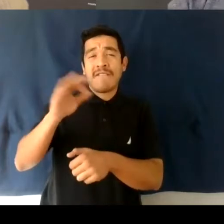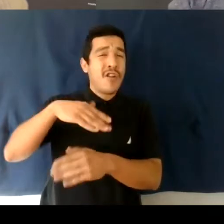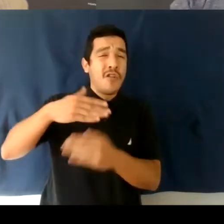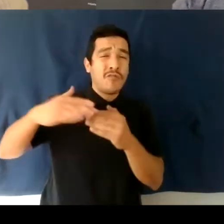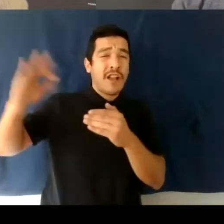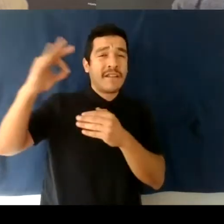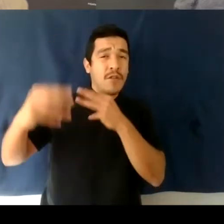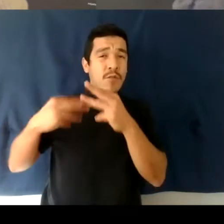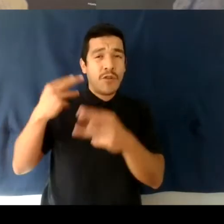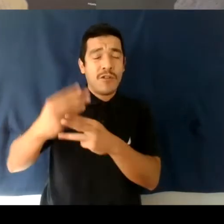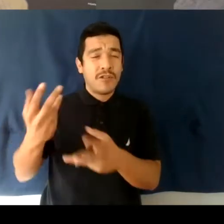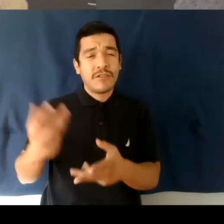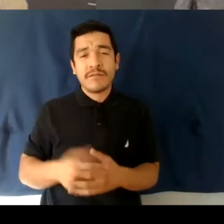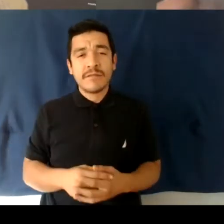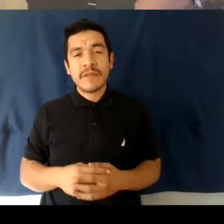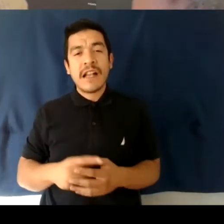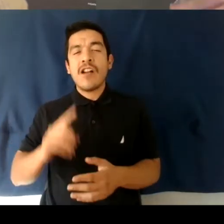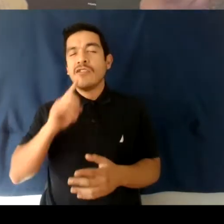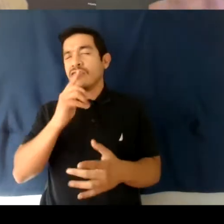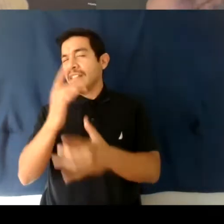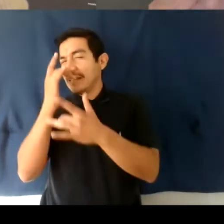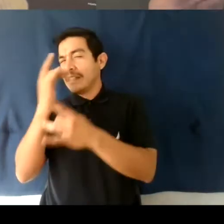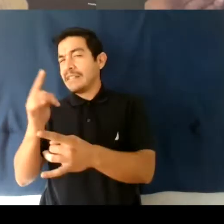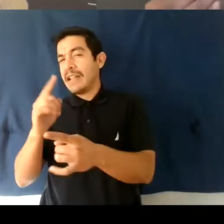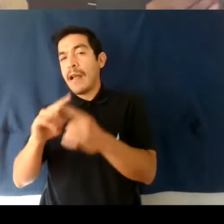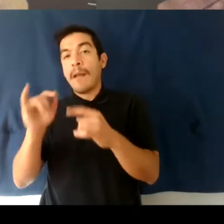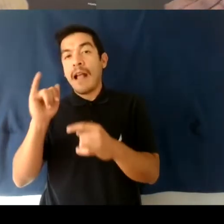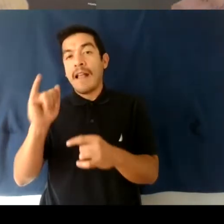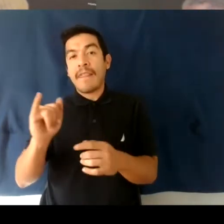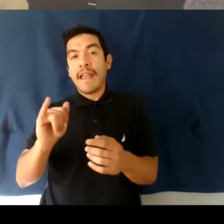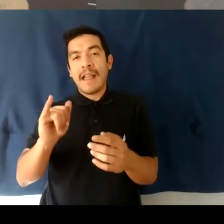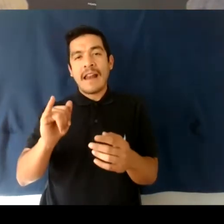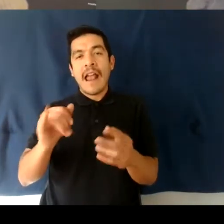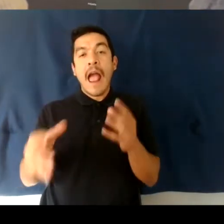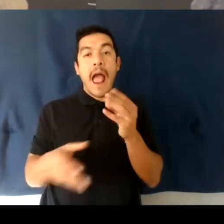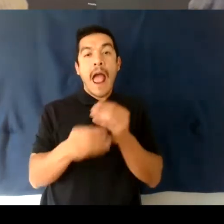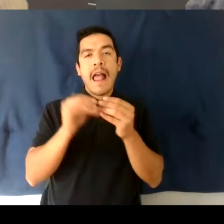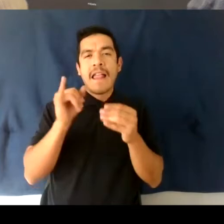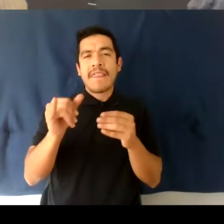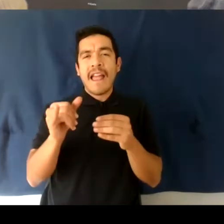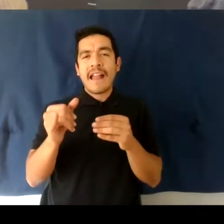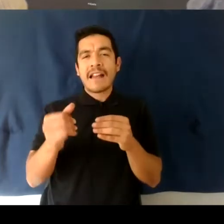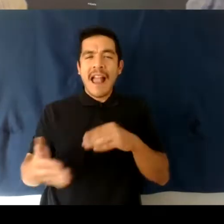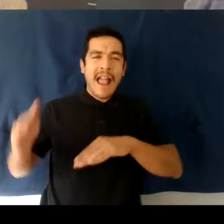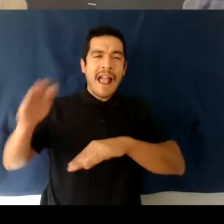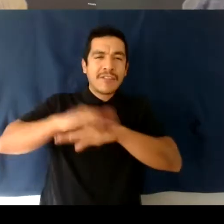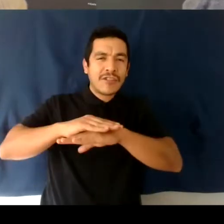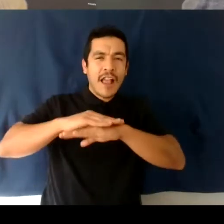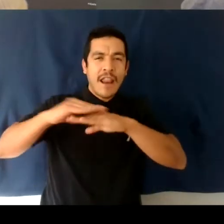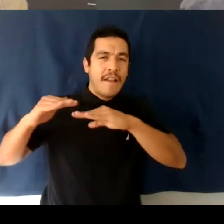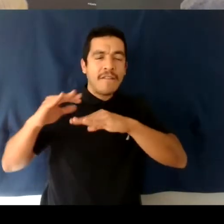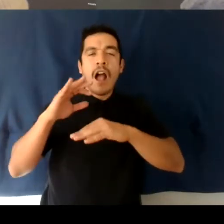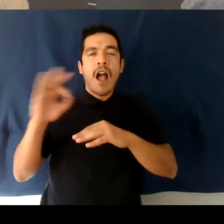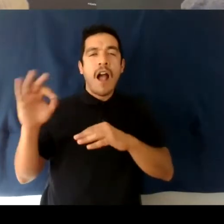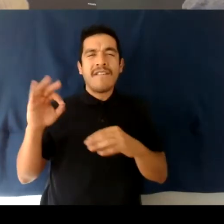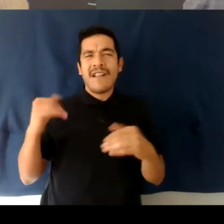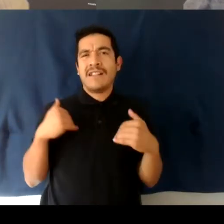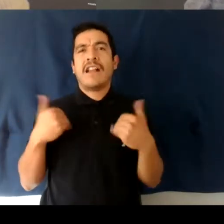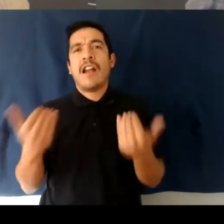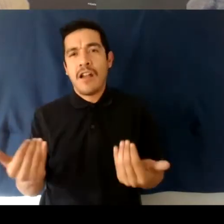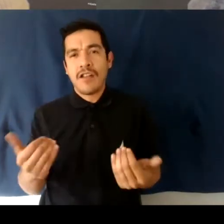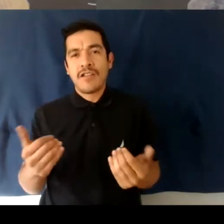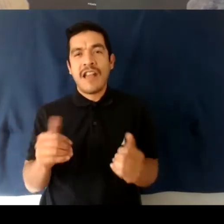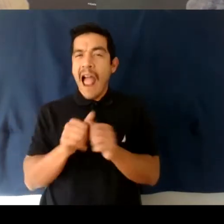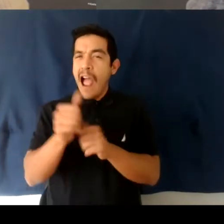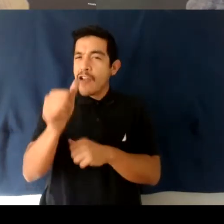society. And Yeah. it's interesting, but then that comes that additional layer of burnout because you're like, how are you not seeing this? And I think